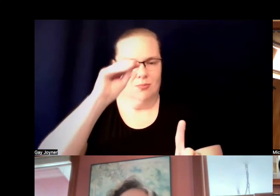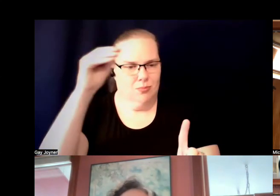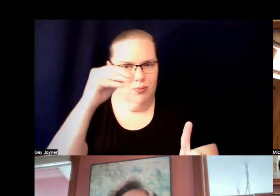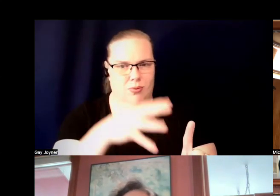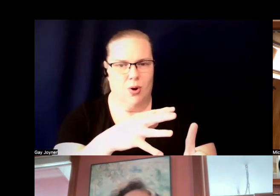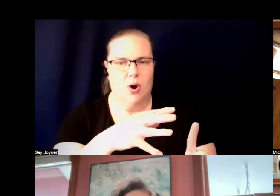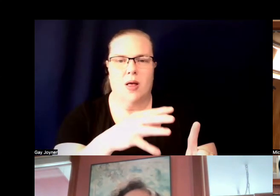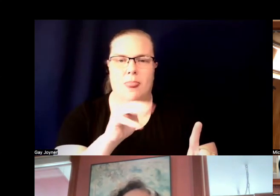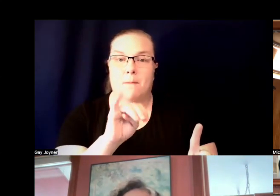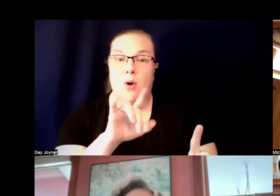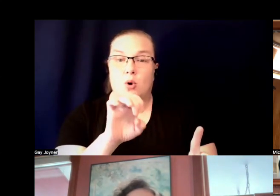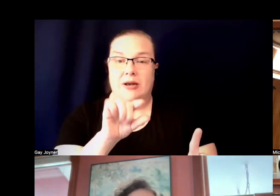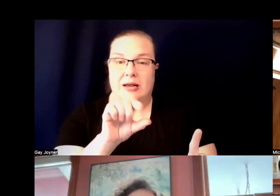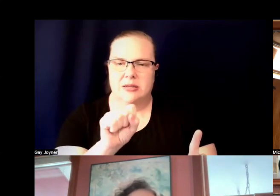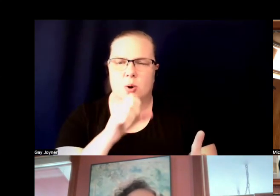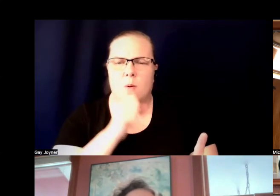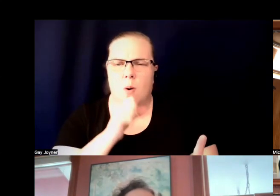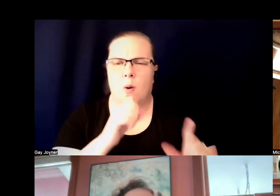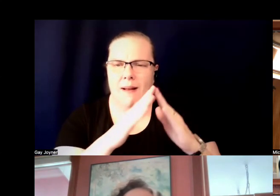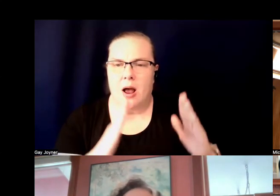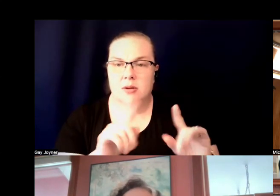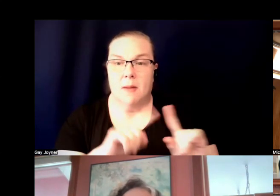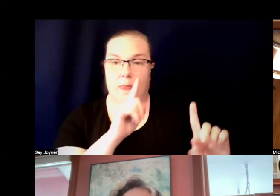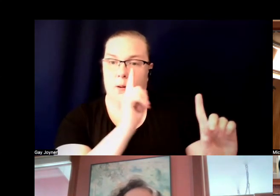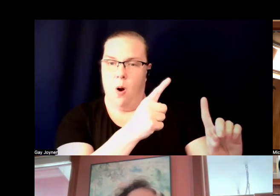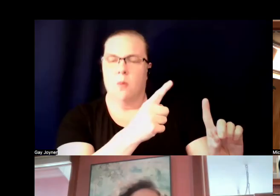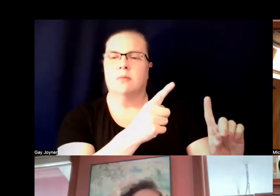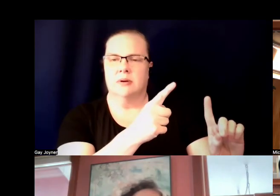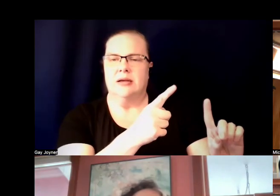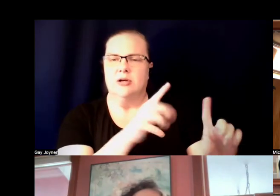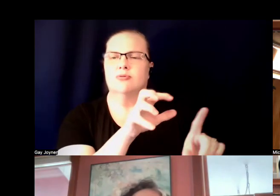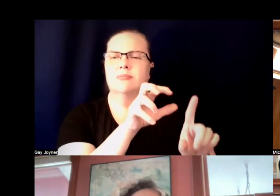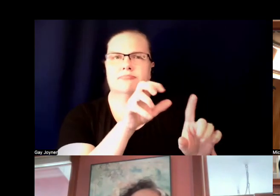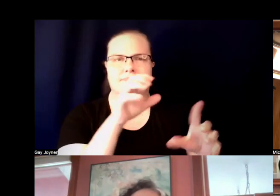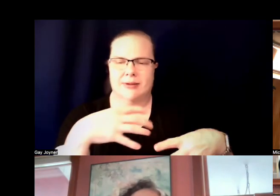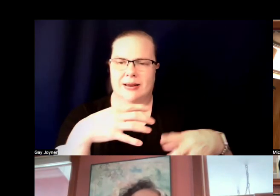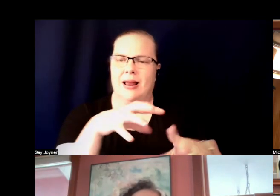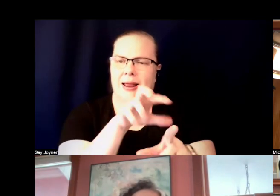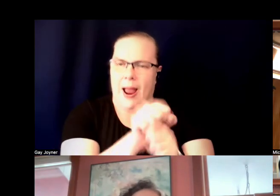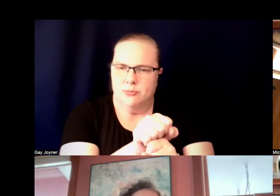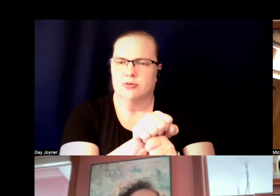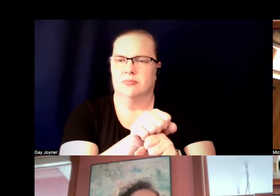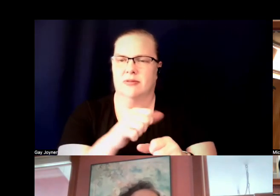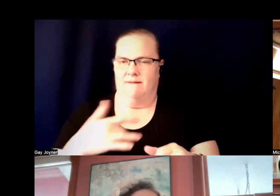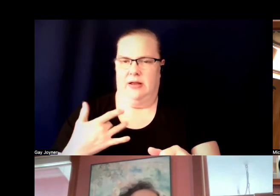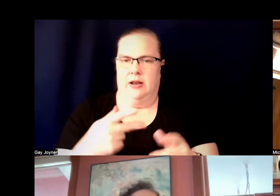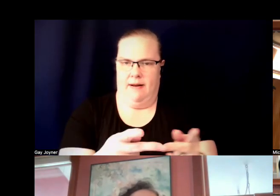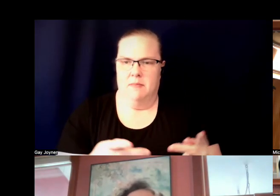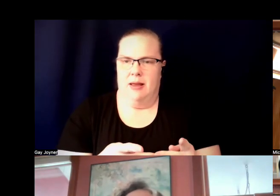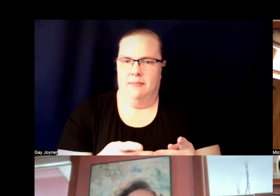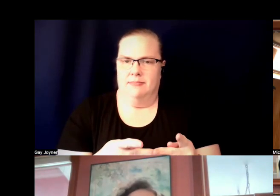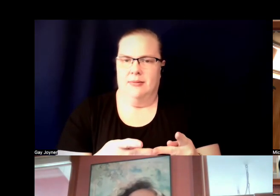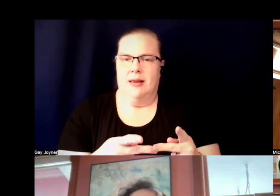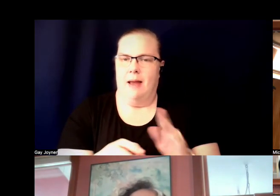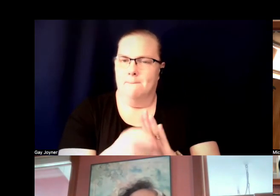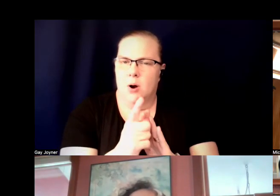Her goal is to capture the feeling of a place, a moment in time, and communicate that through her work. Her whole composition